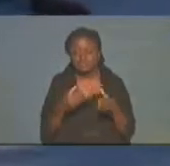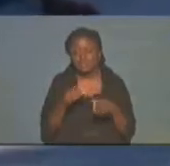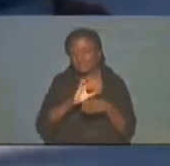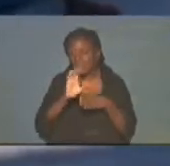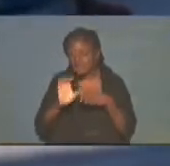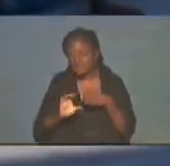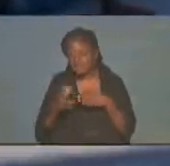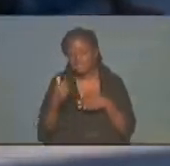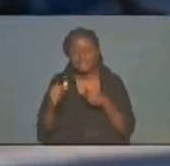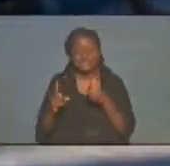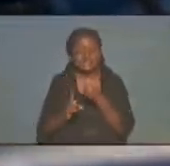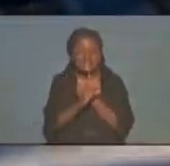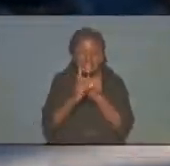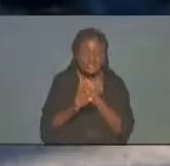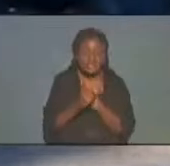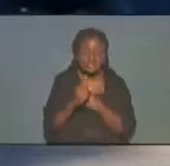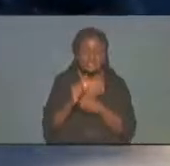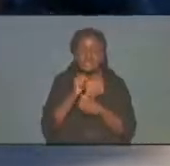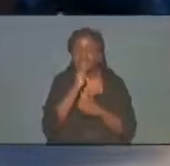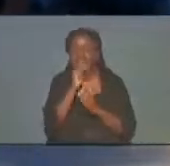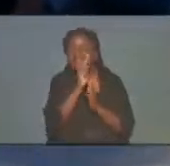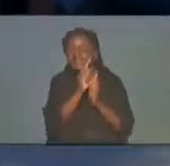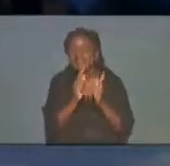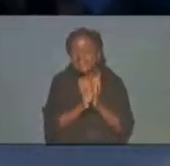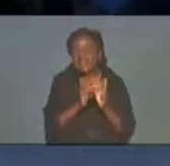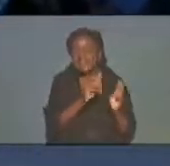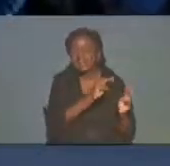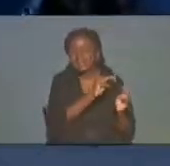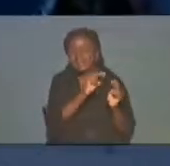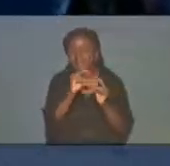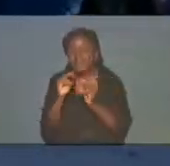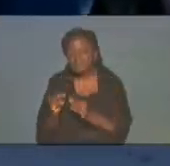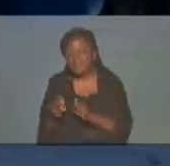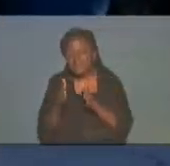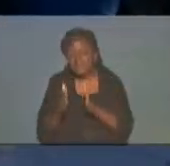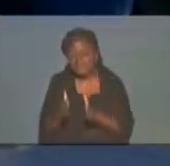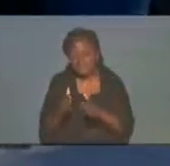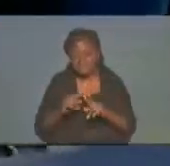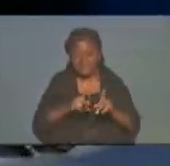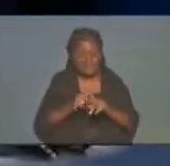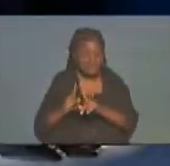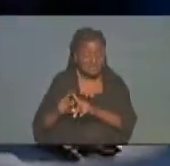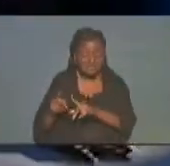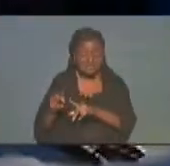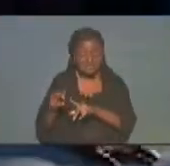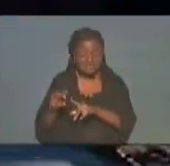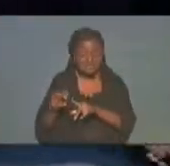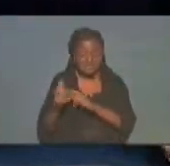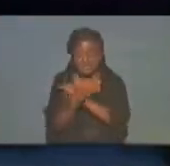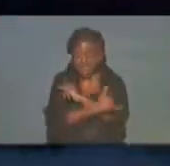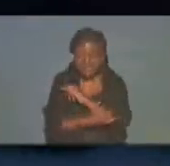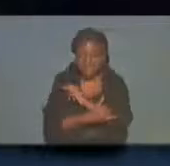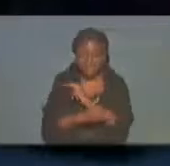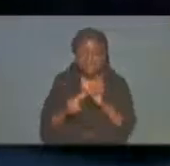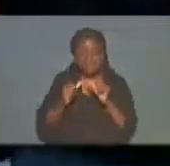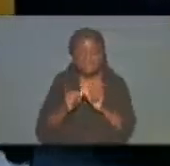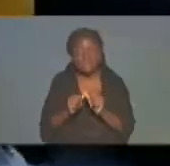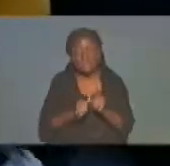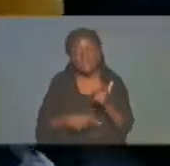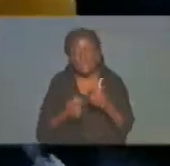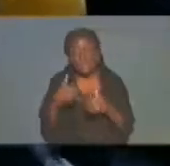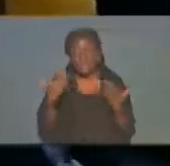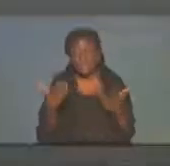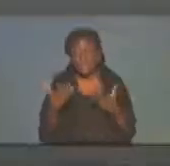and dangers, illegal immigrants of various nationalities continue to end up here in the Bahamas, albeit not their